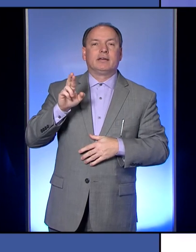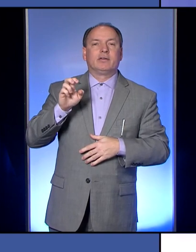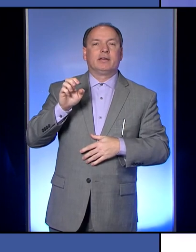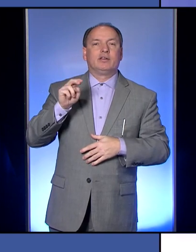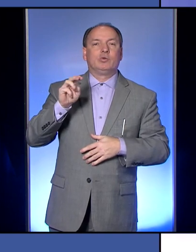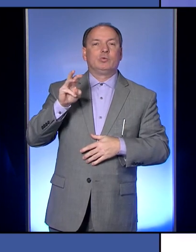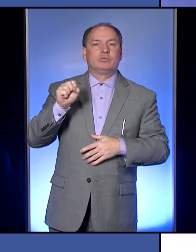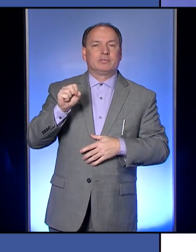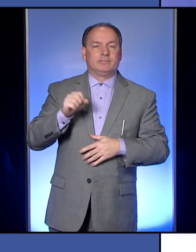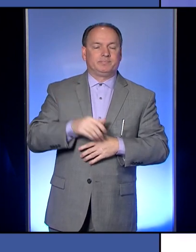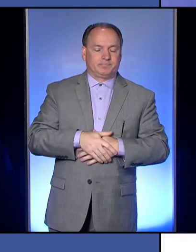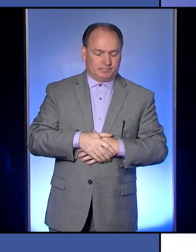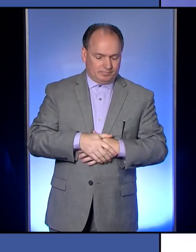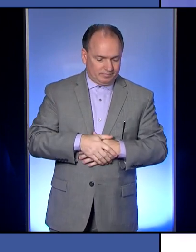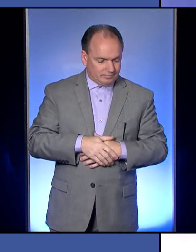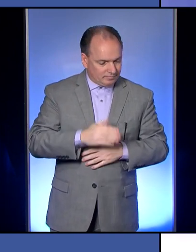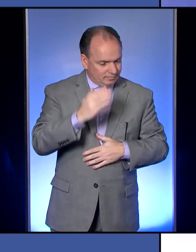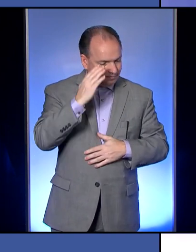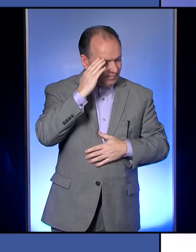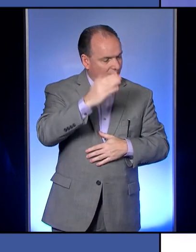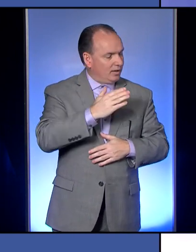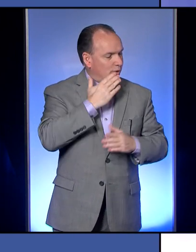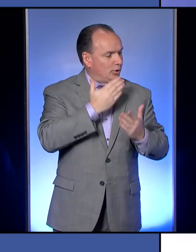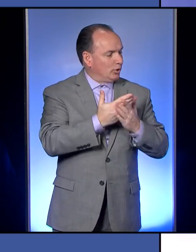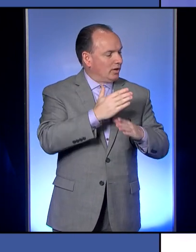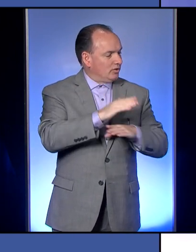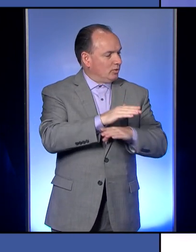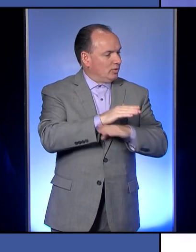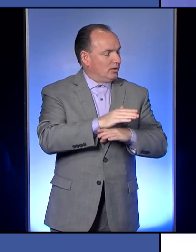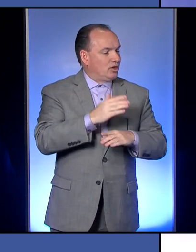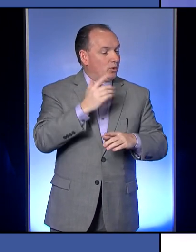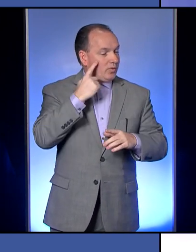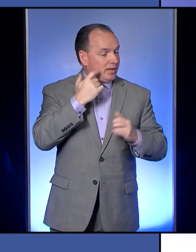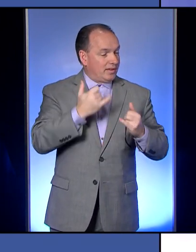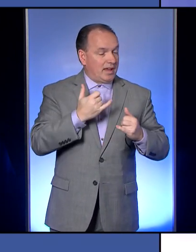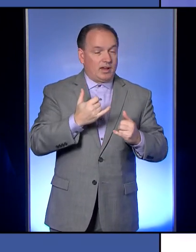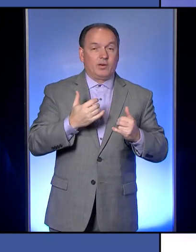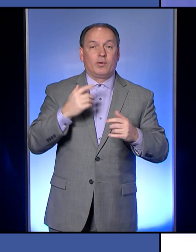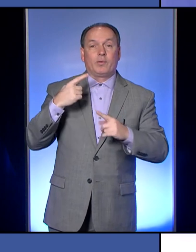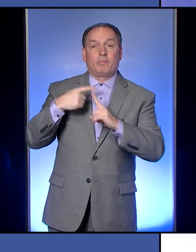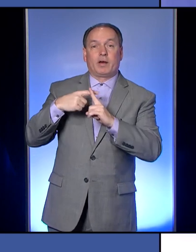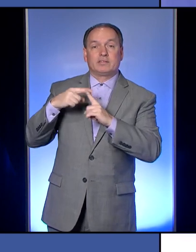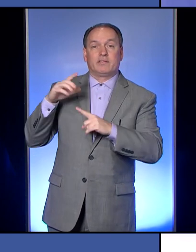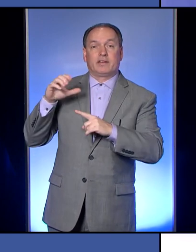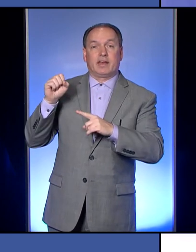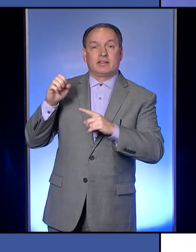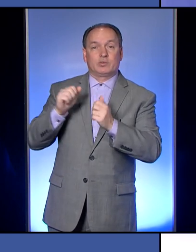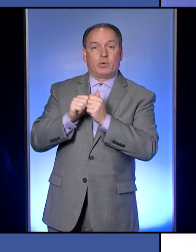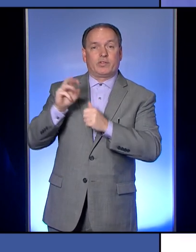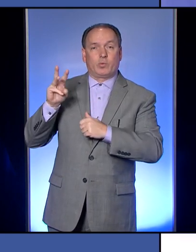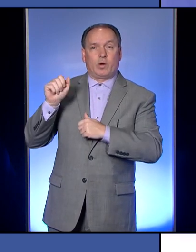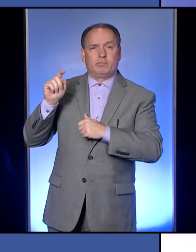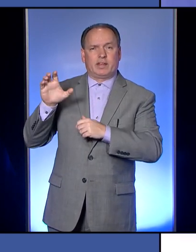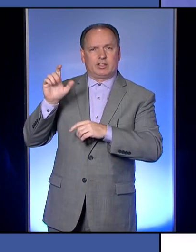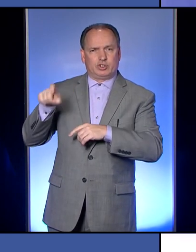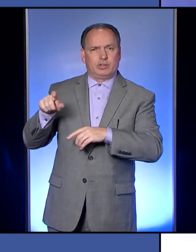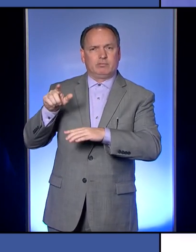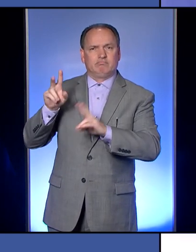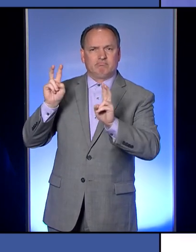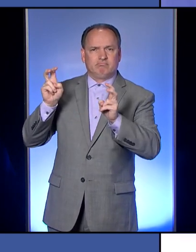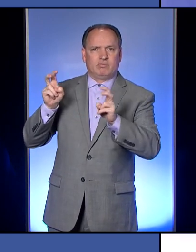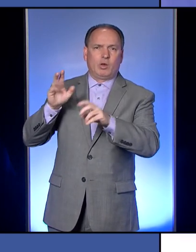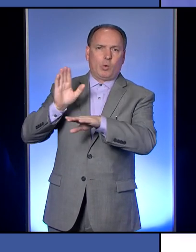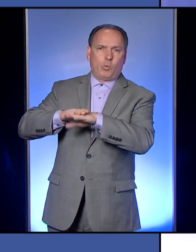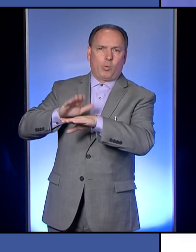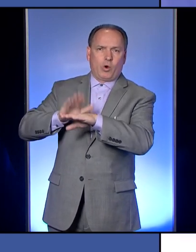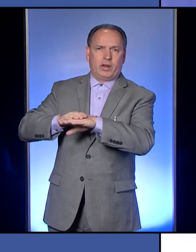Hi, good afternoon. Do you think that the now confirmed positive case of a Wabtec worker should serve as something of a warning call, a wake-up